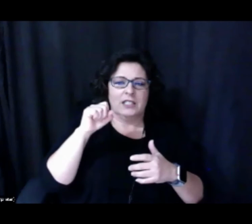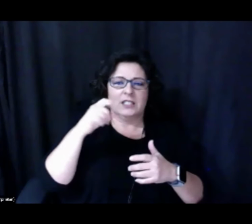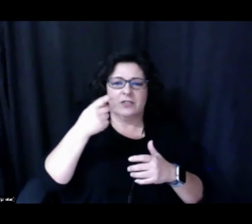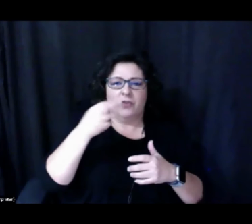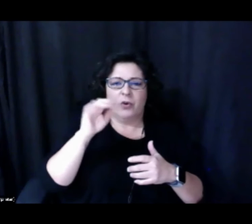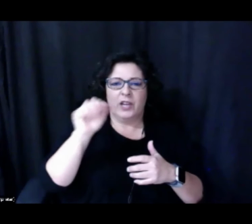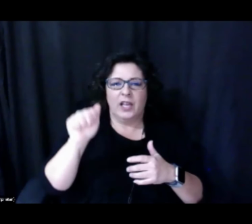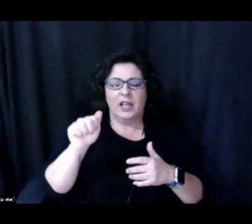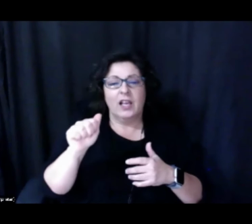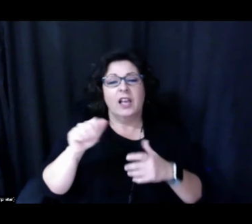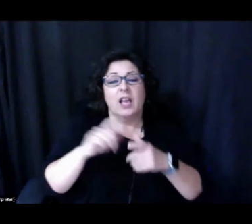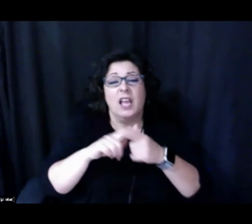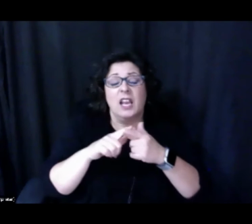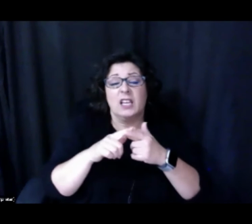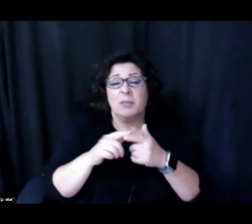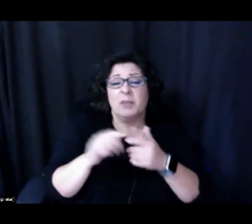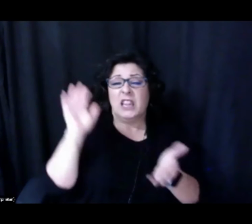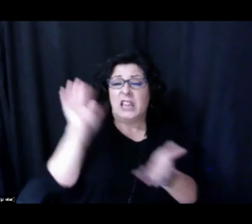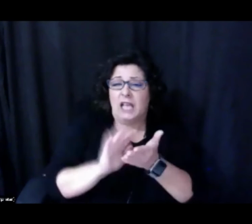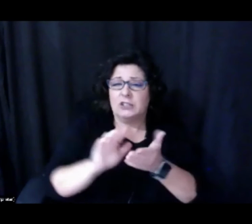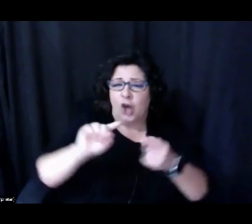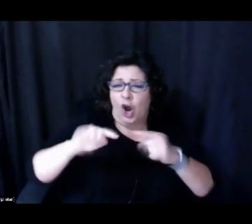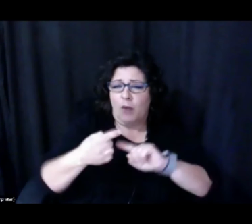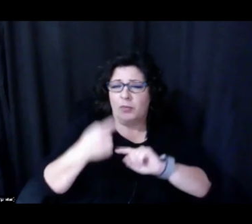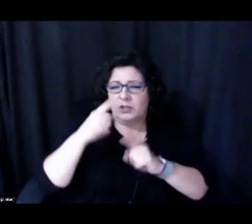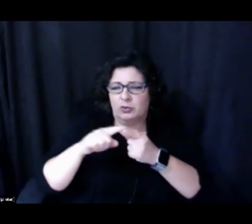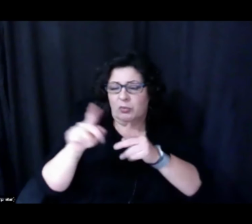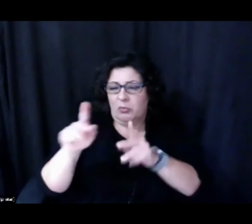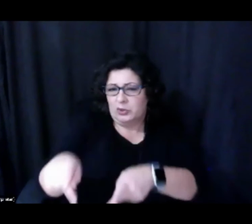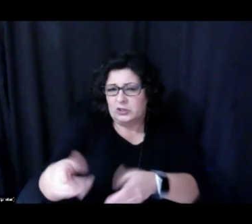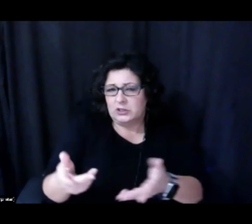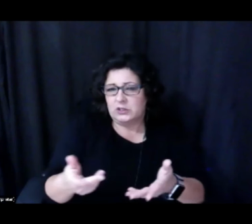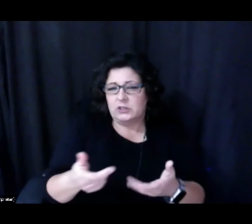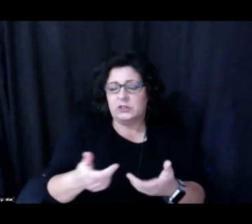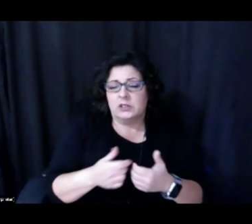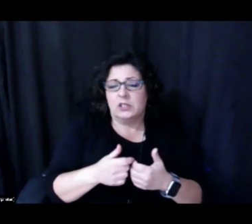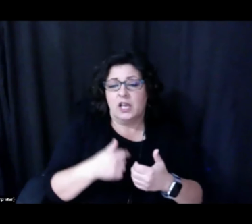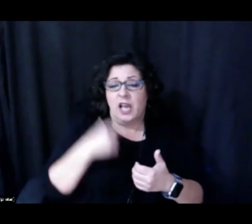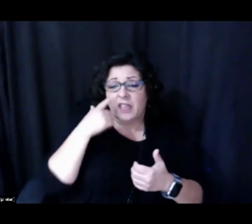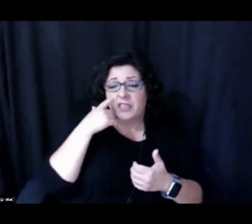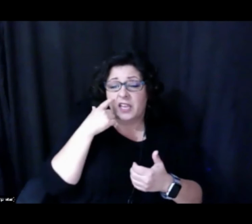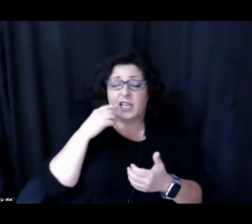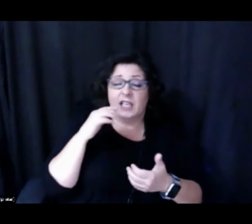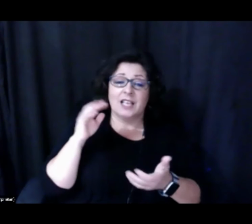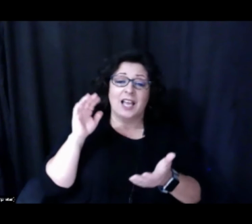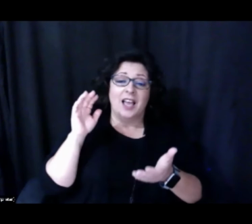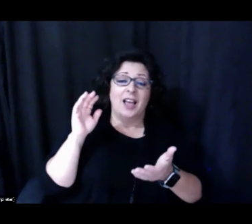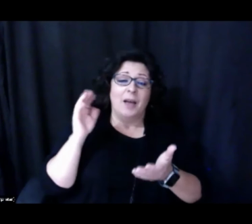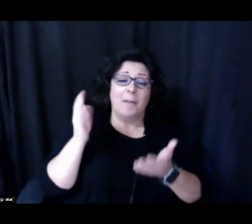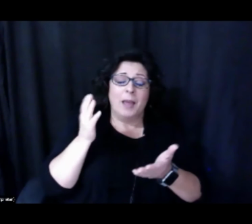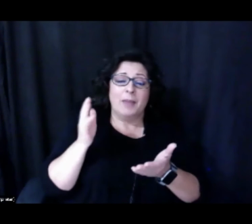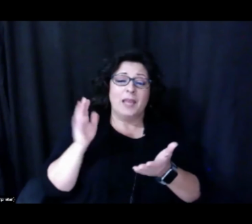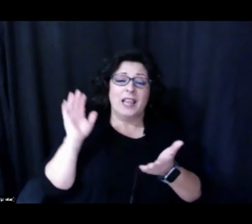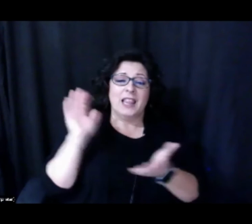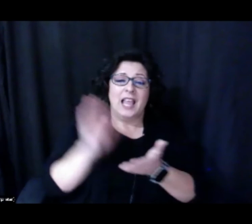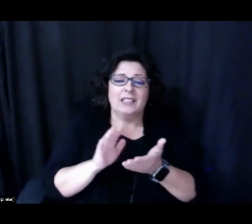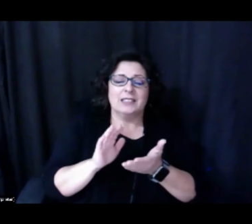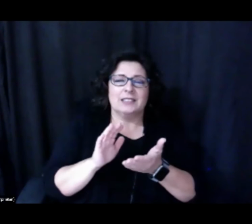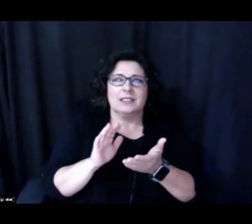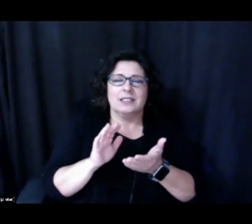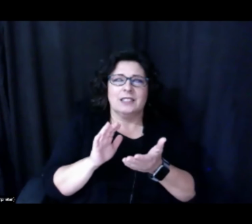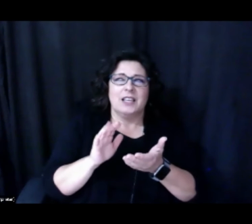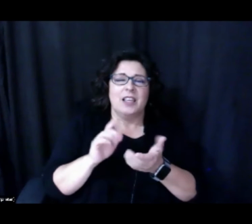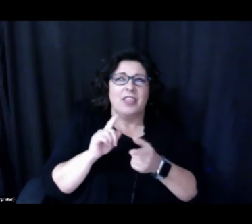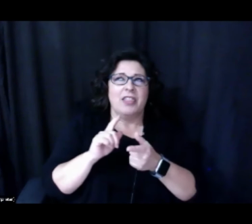harm reduction. So if I think it's less likely to be triggering than assuming